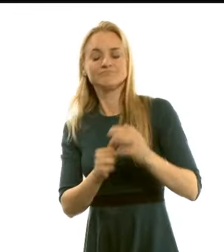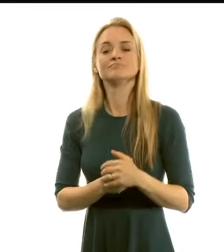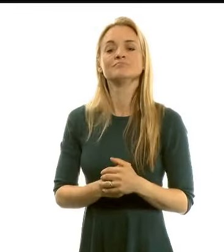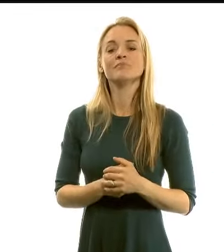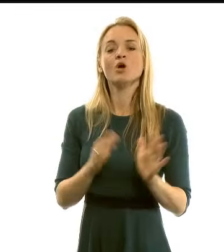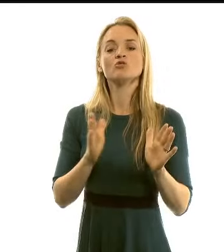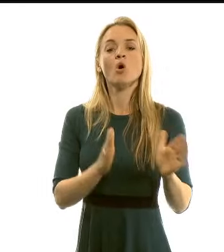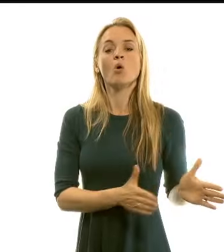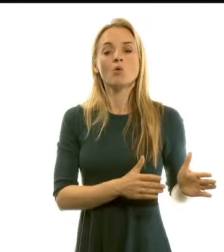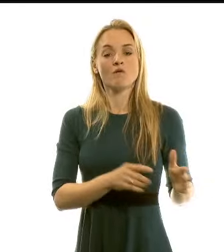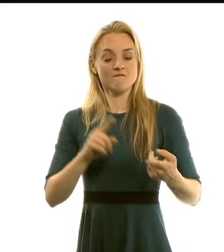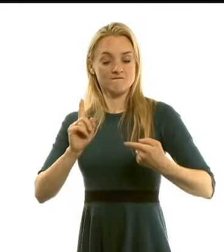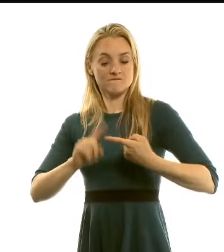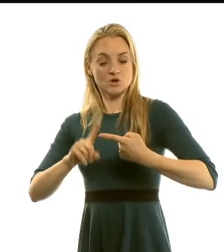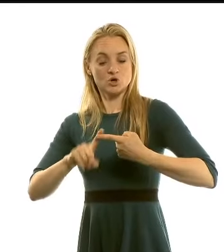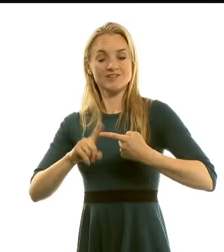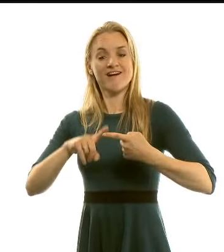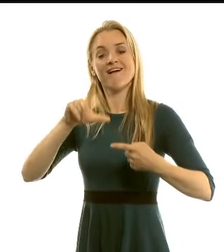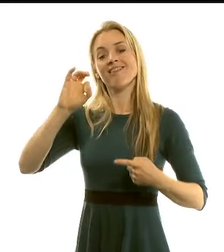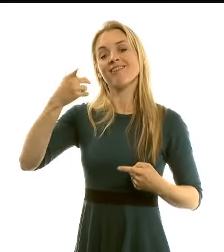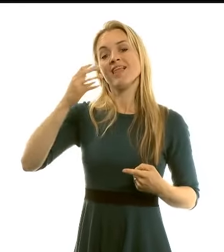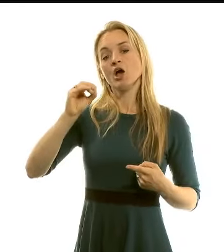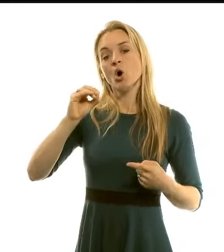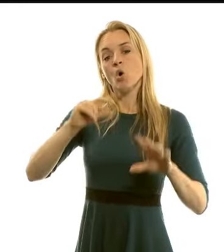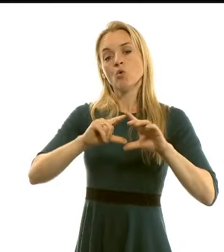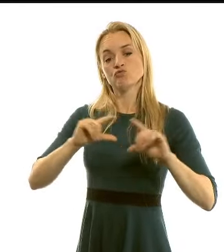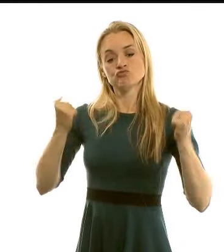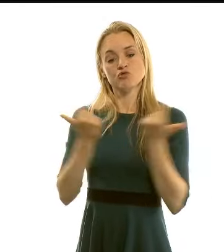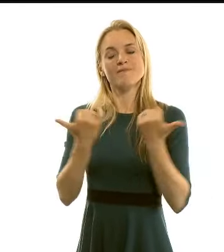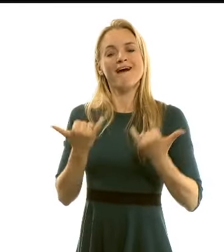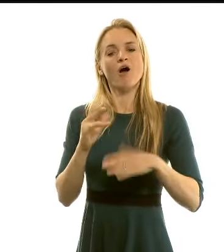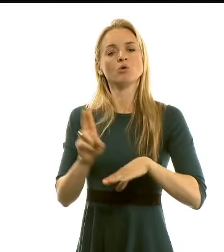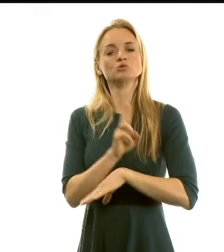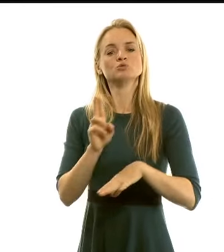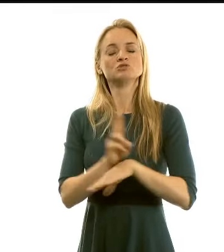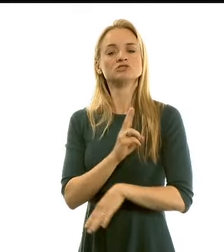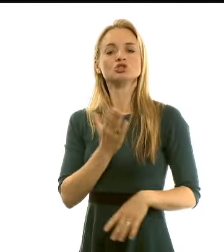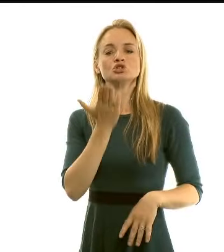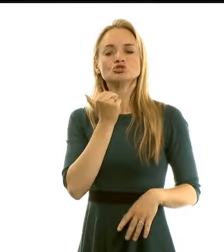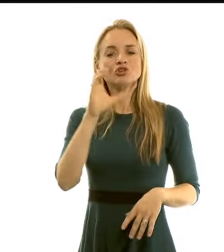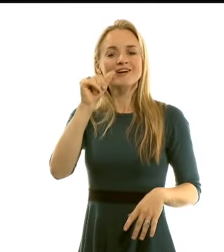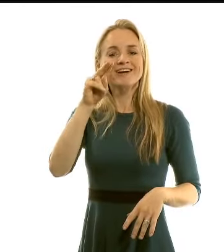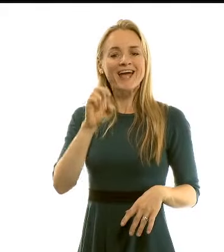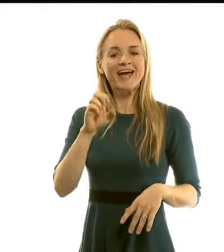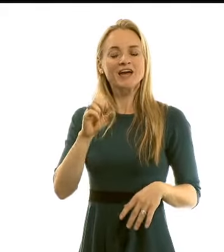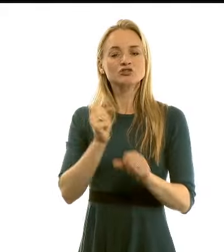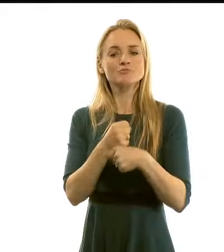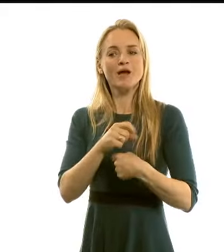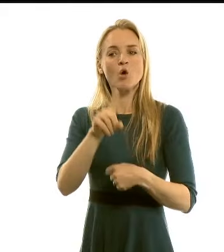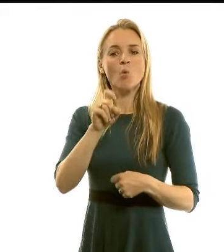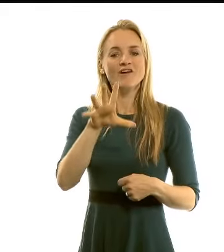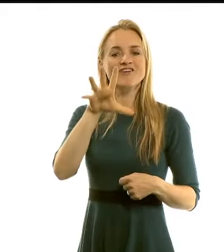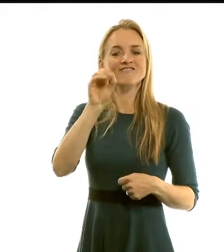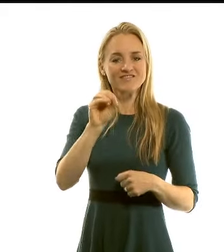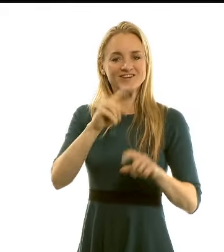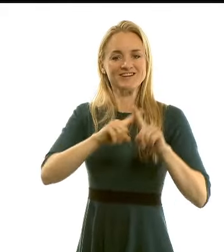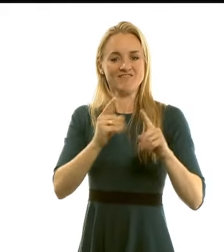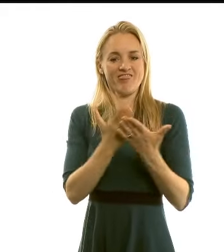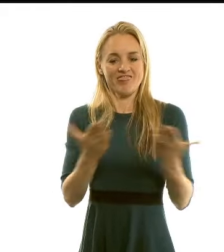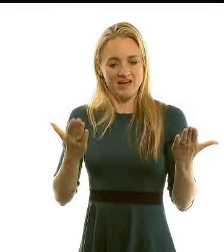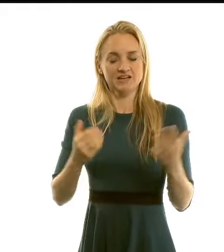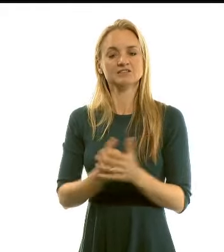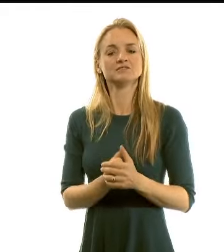story. Did you know the LEGO Group now uses sugarcane to make 150 of its elements? In a bid to use more renewable resources,